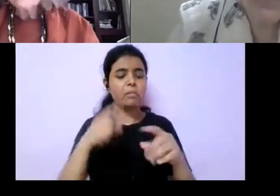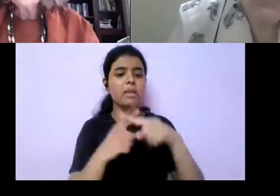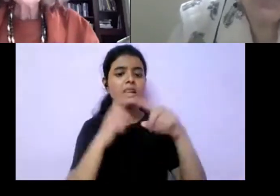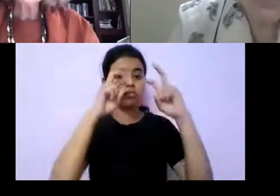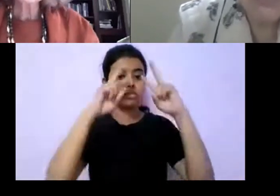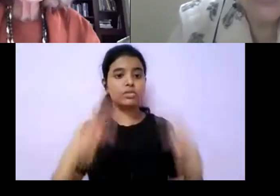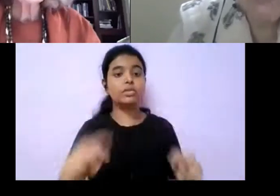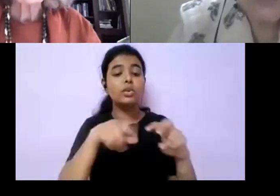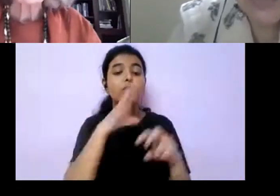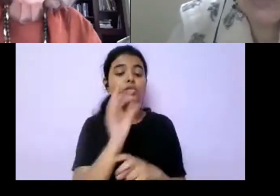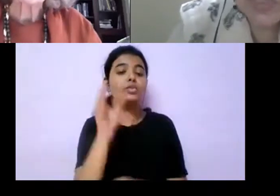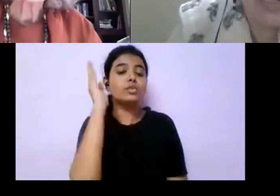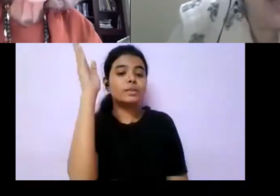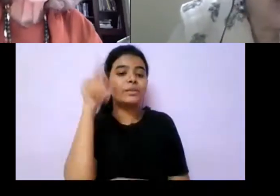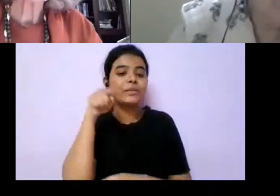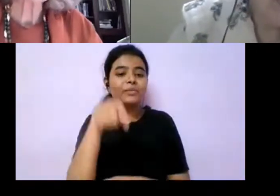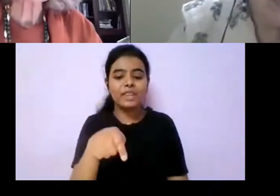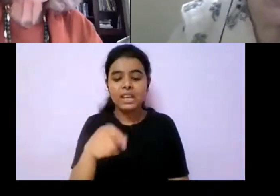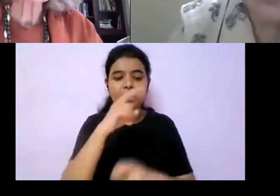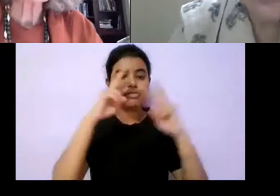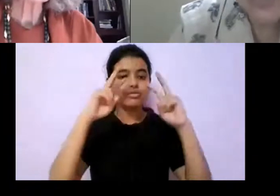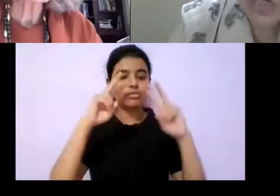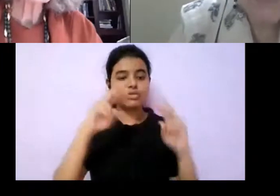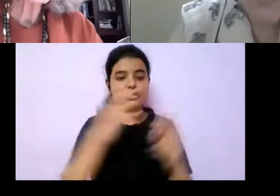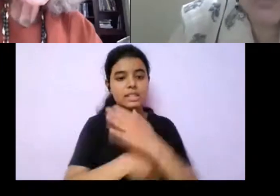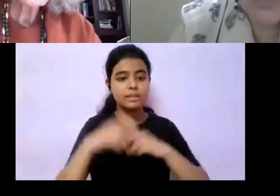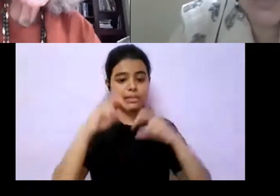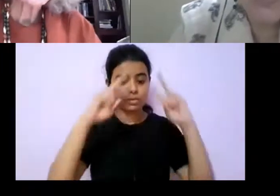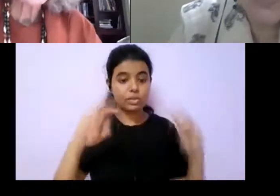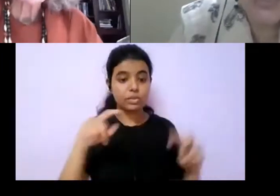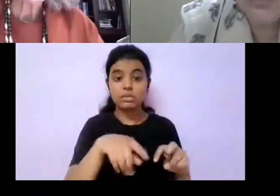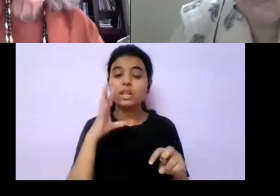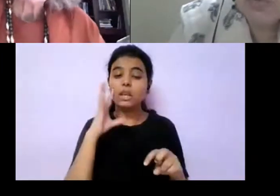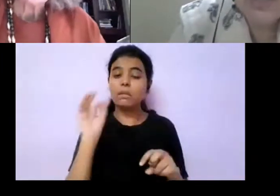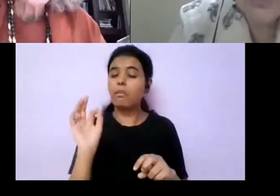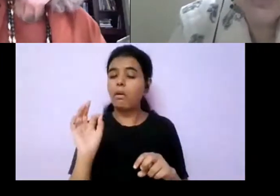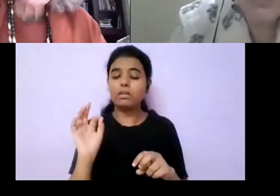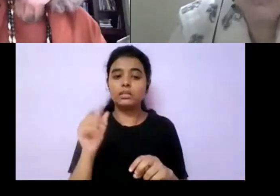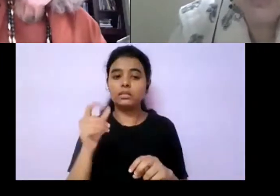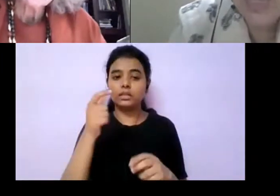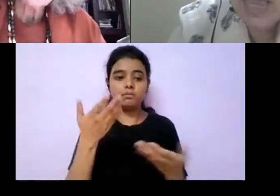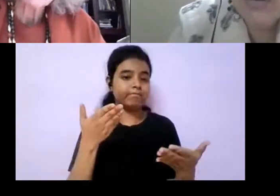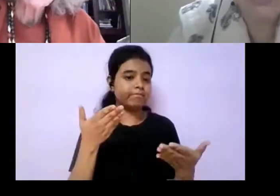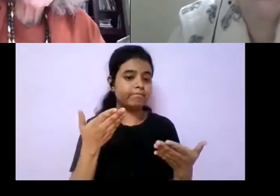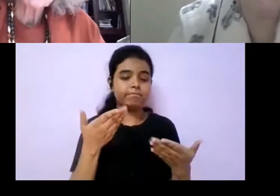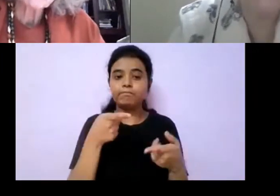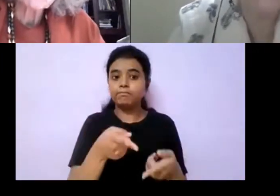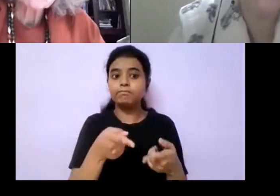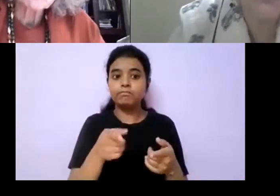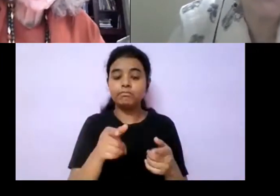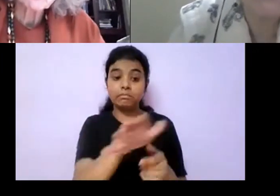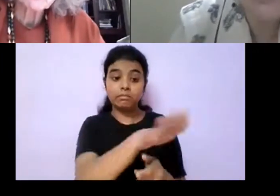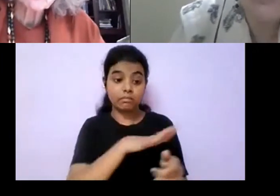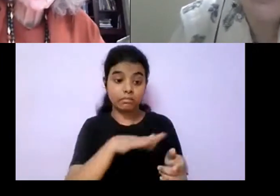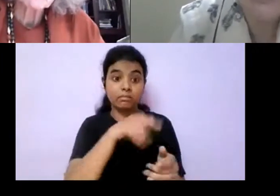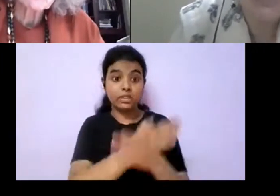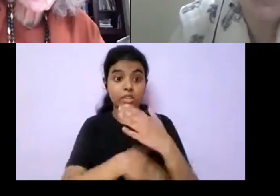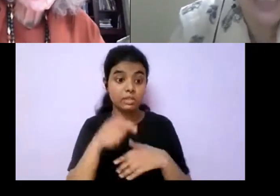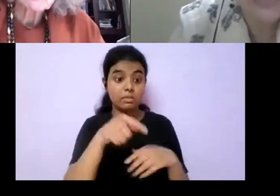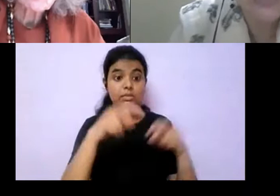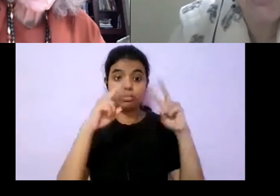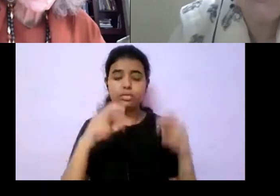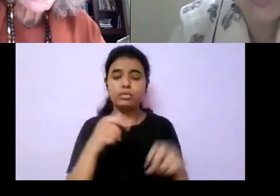speak about disability research, which is such an important issue and such an important area of discourse, particularly